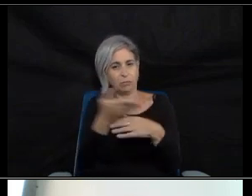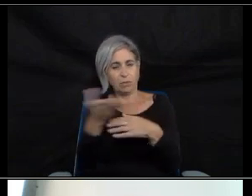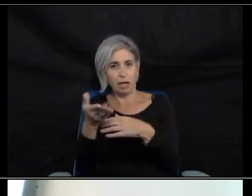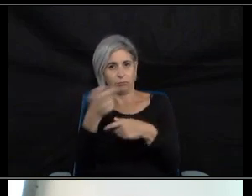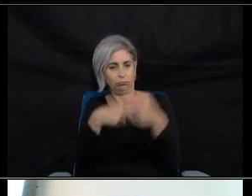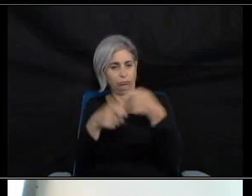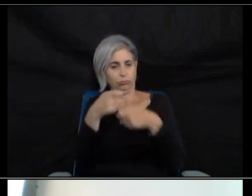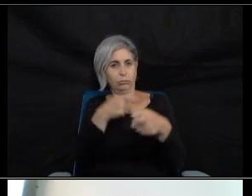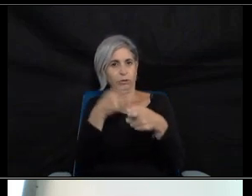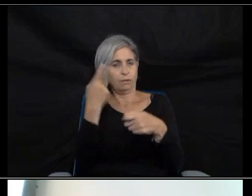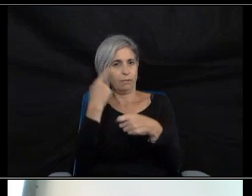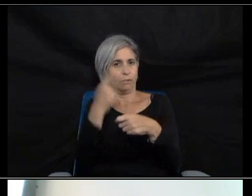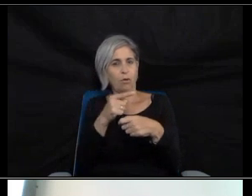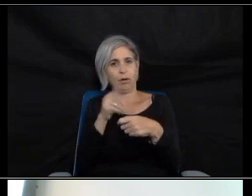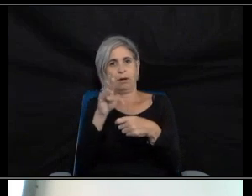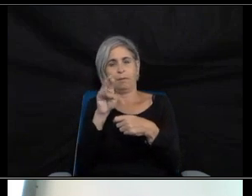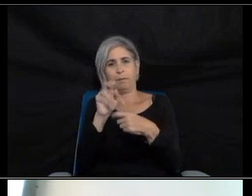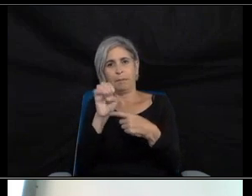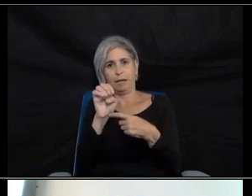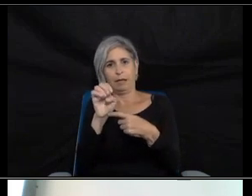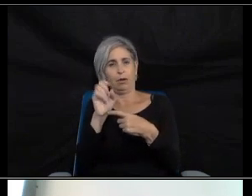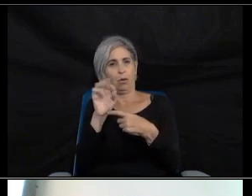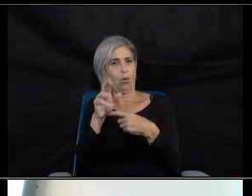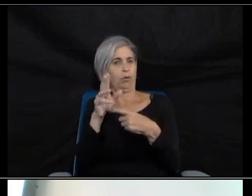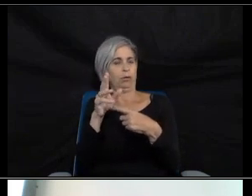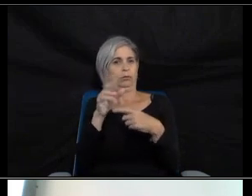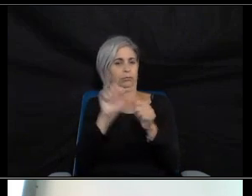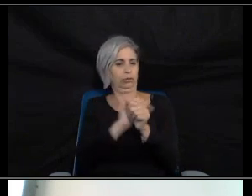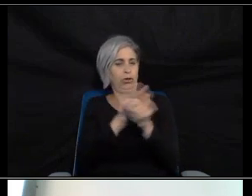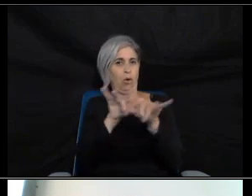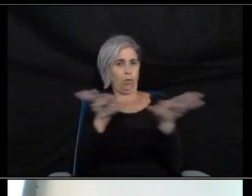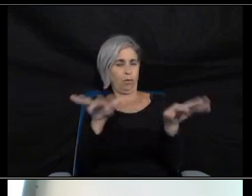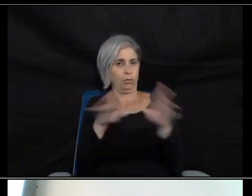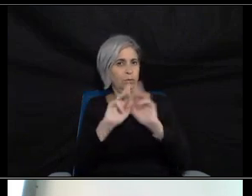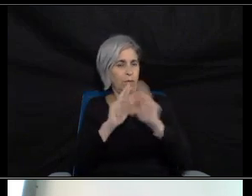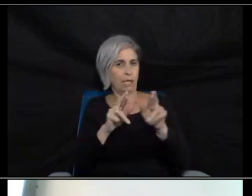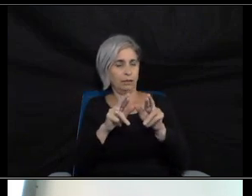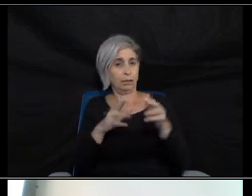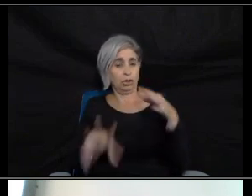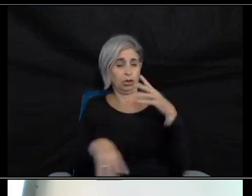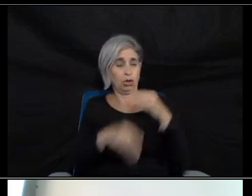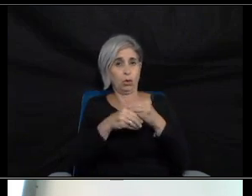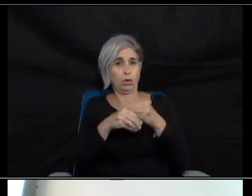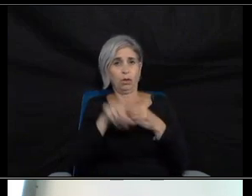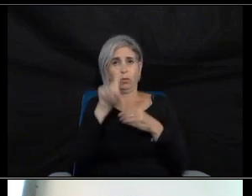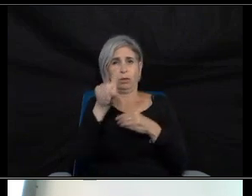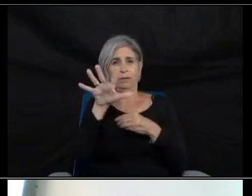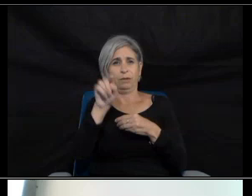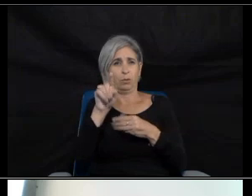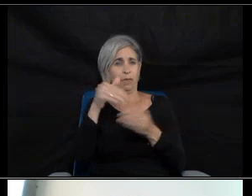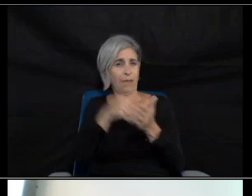to prepare for and respond to COVID-19. The total award under the grant is